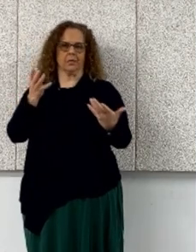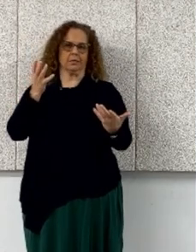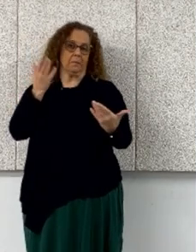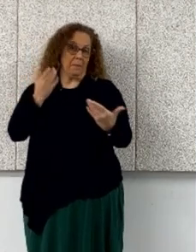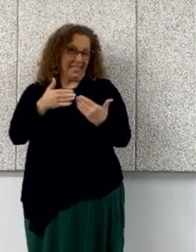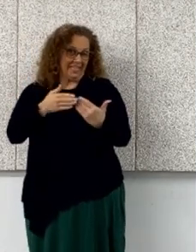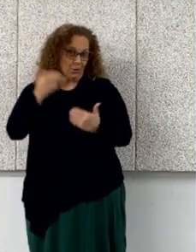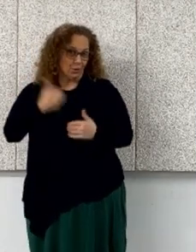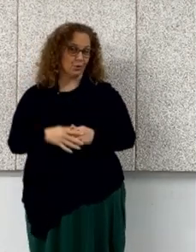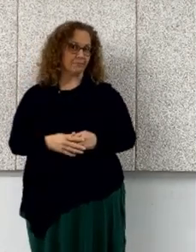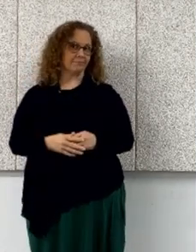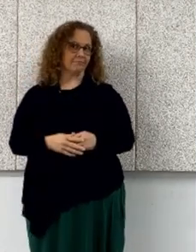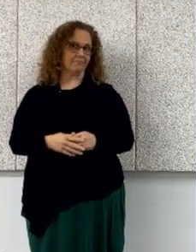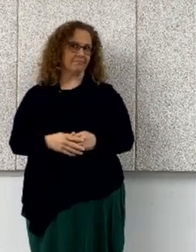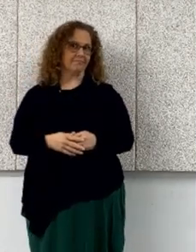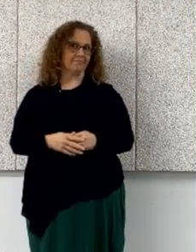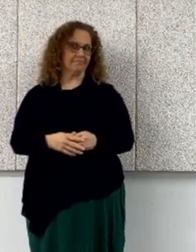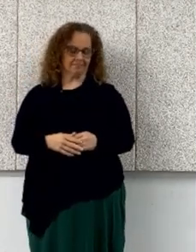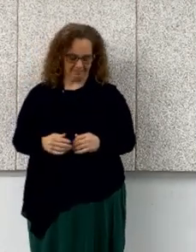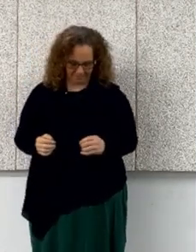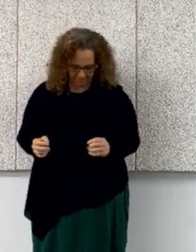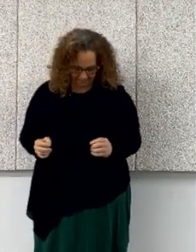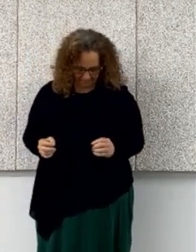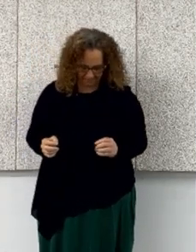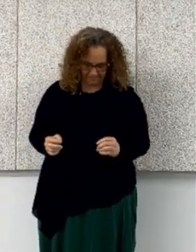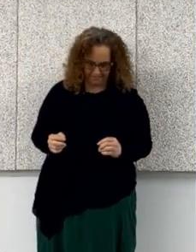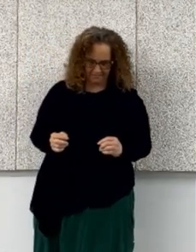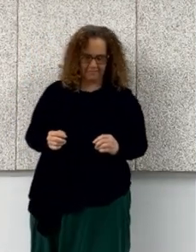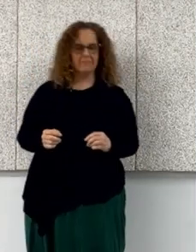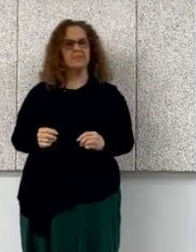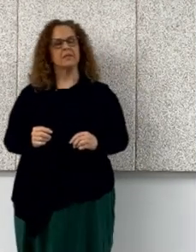easier. No less dynamic, but easier.